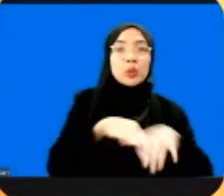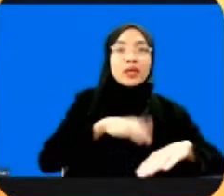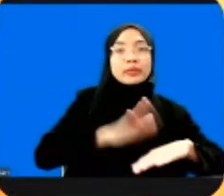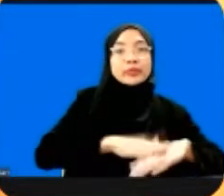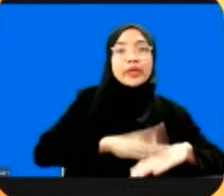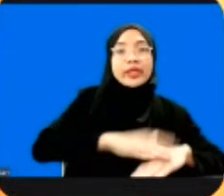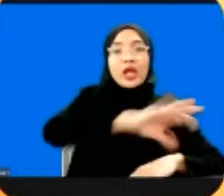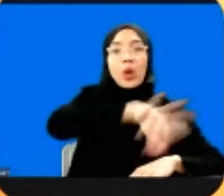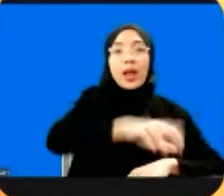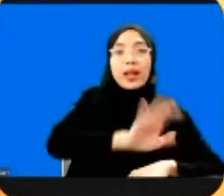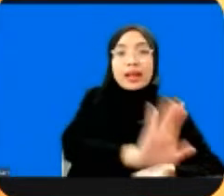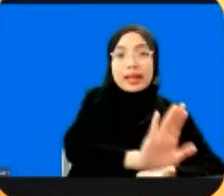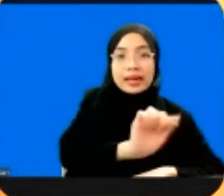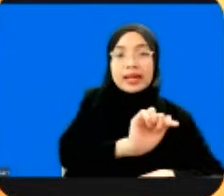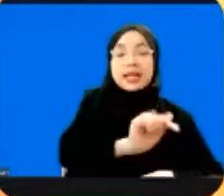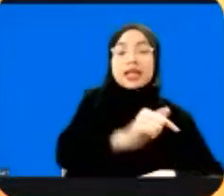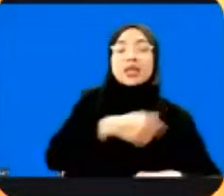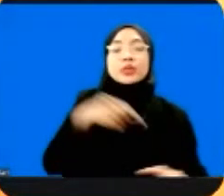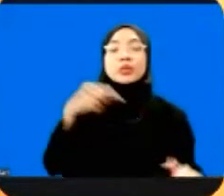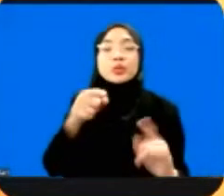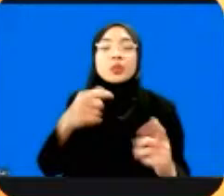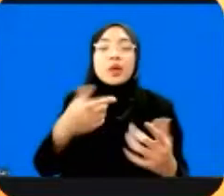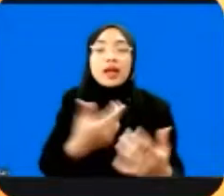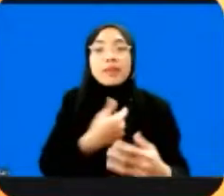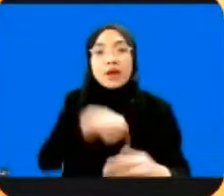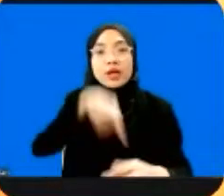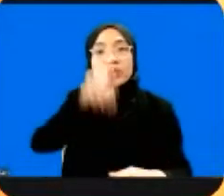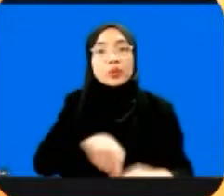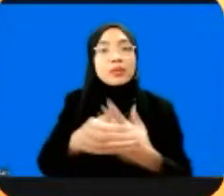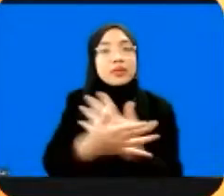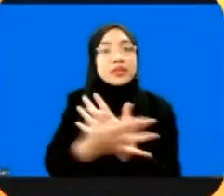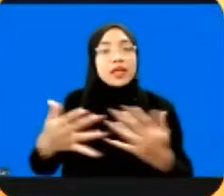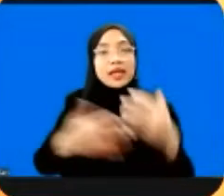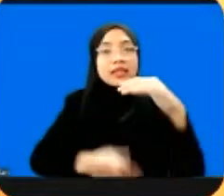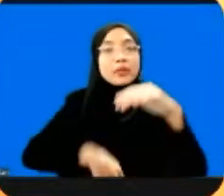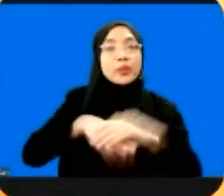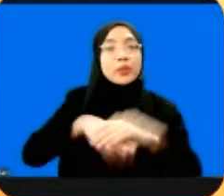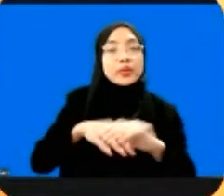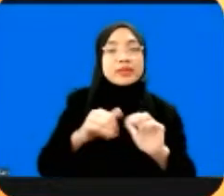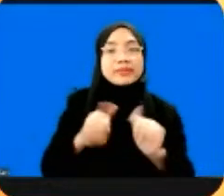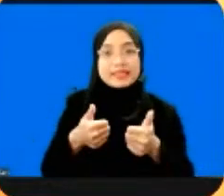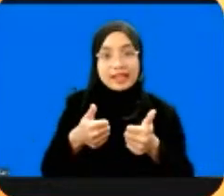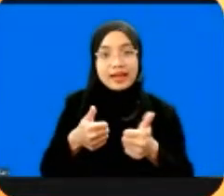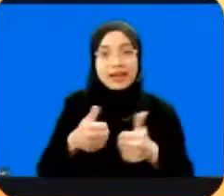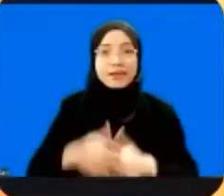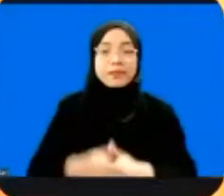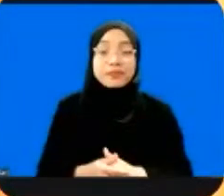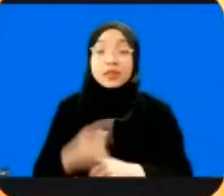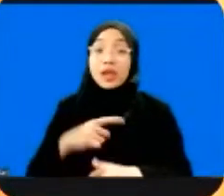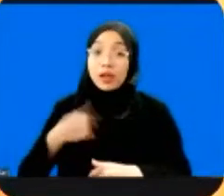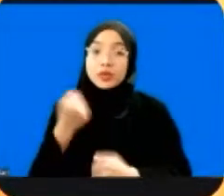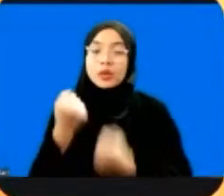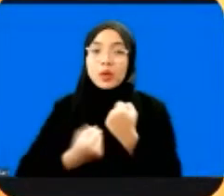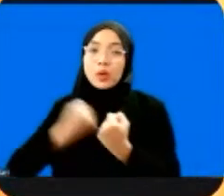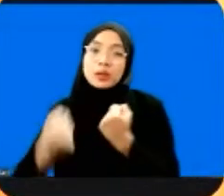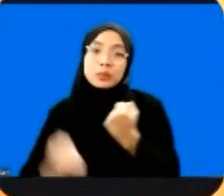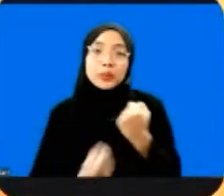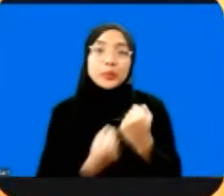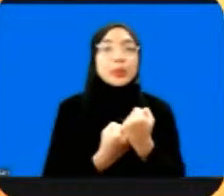of the local communities. We also support the local artists then we know